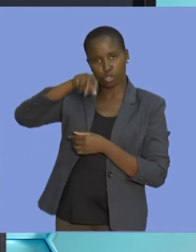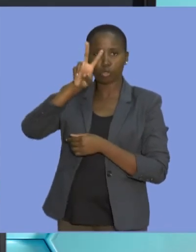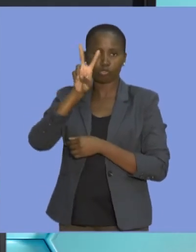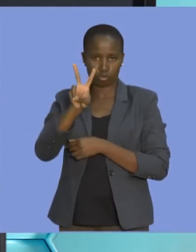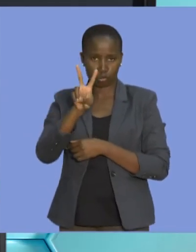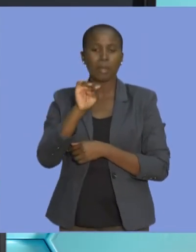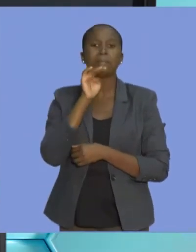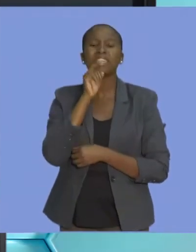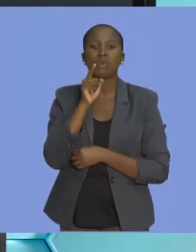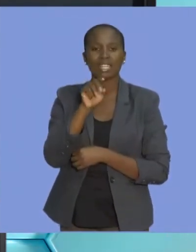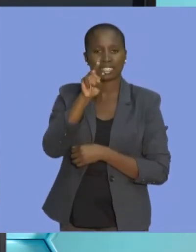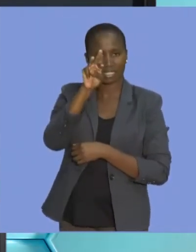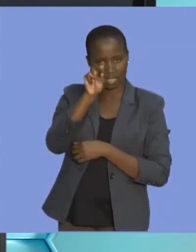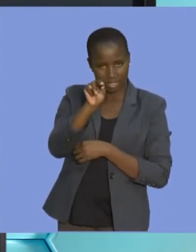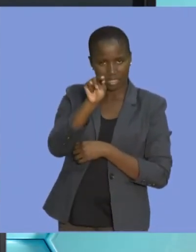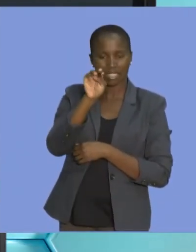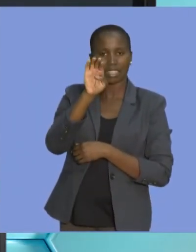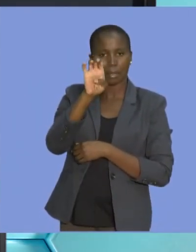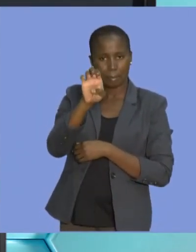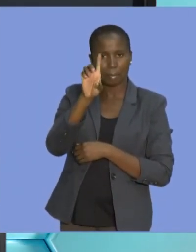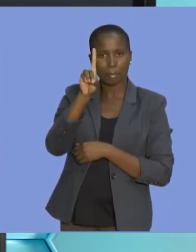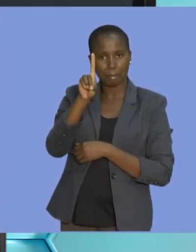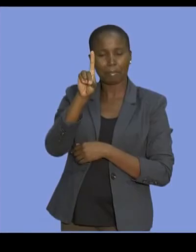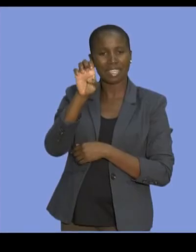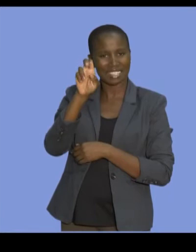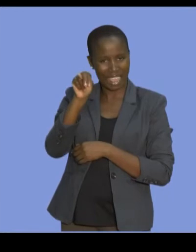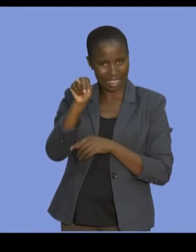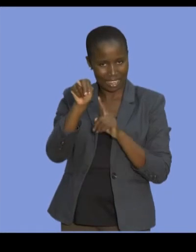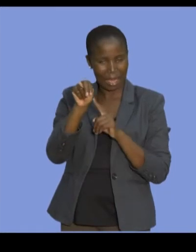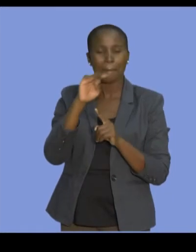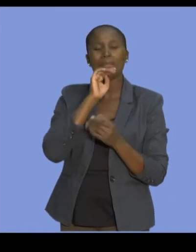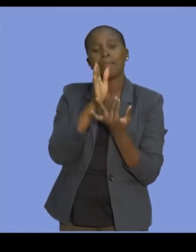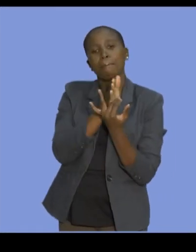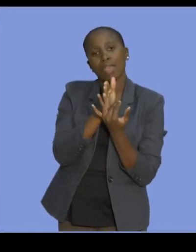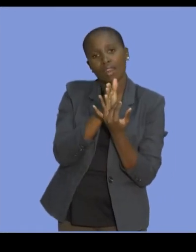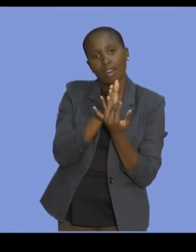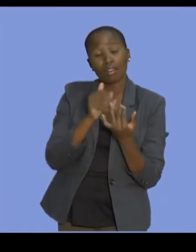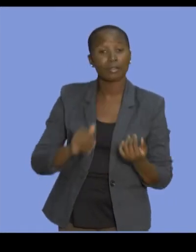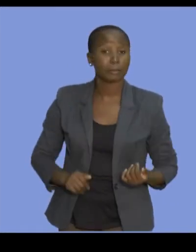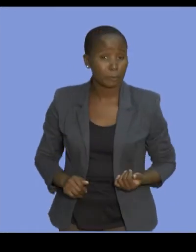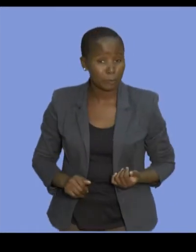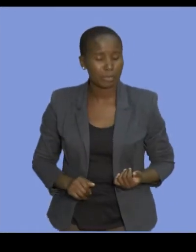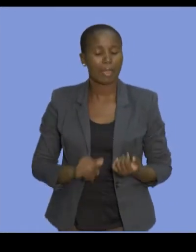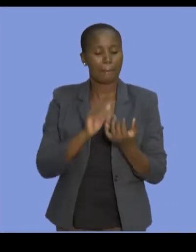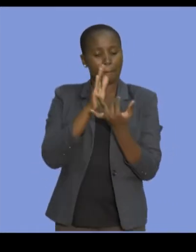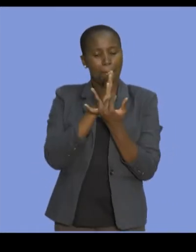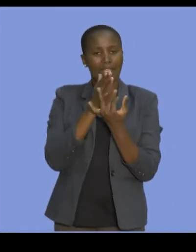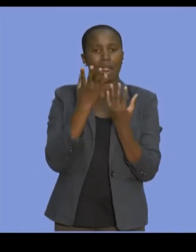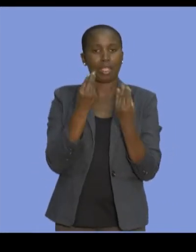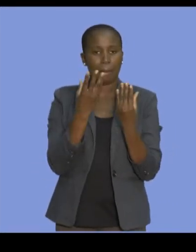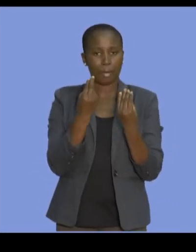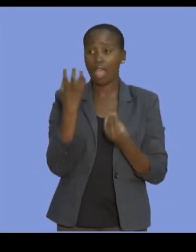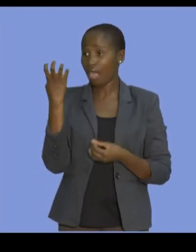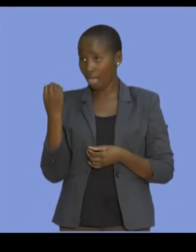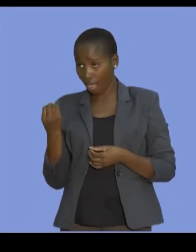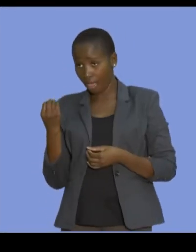the median. Q2 means the median, the middle number. This is the middle number once the data has